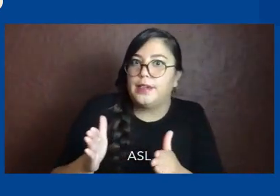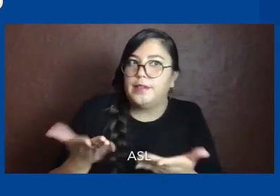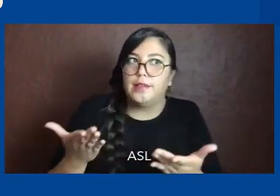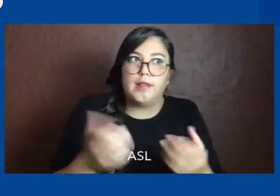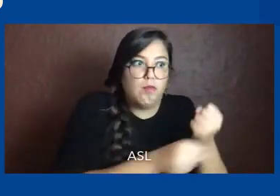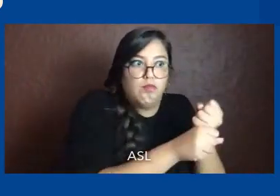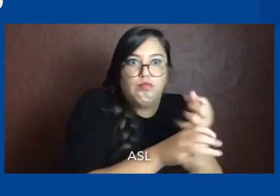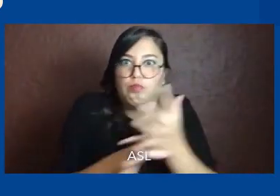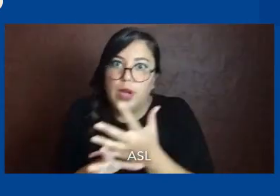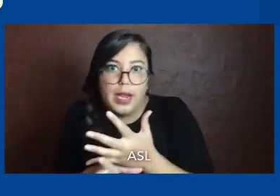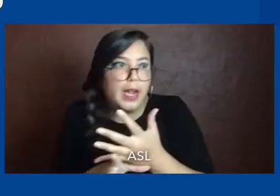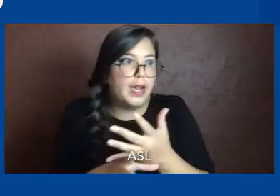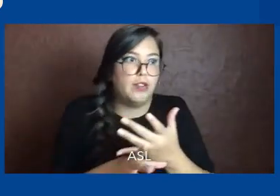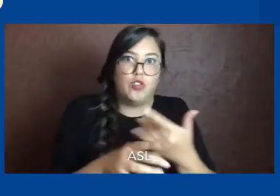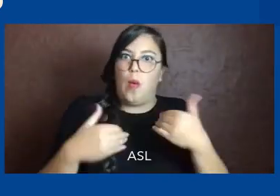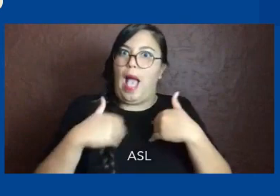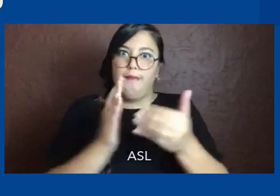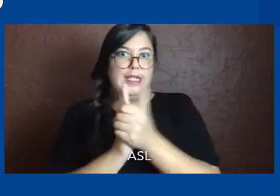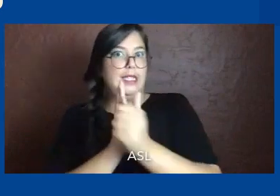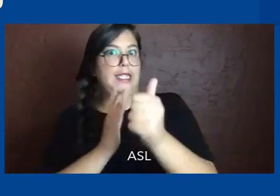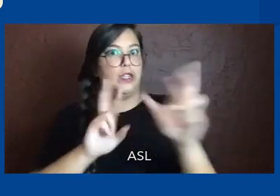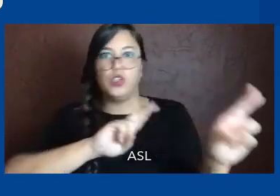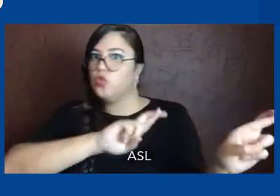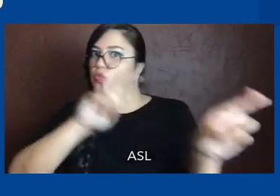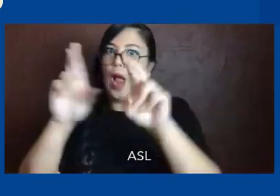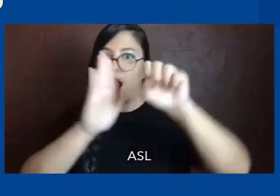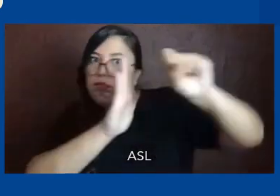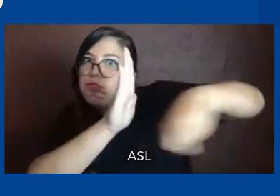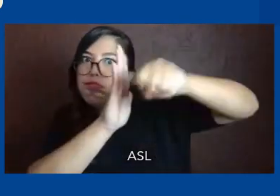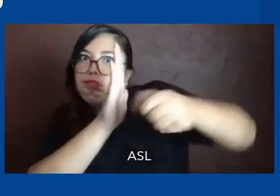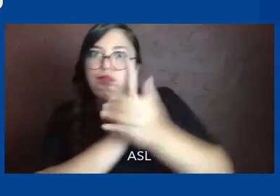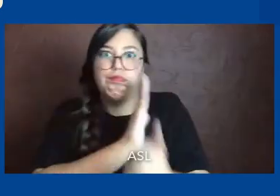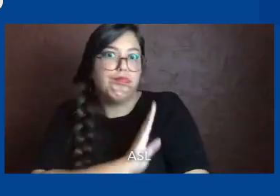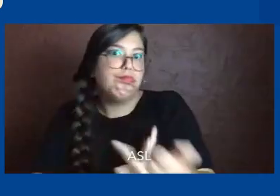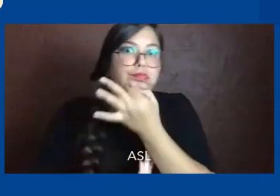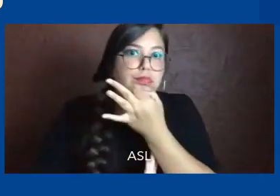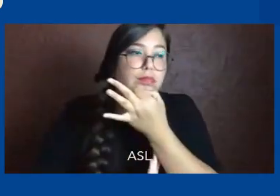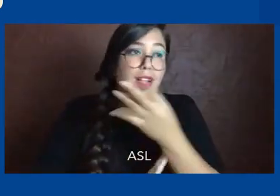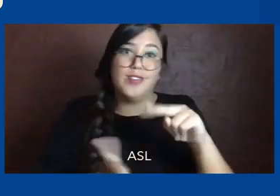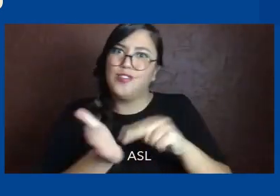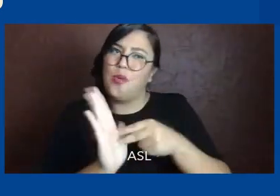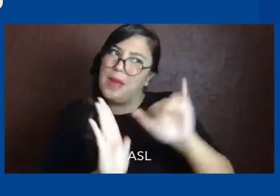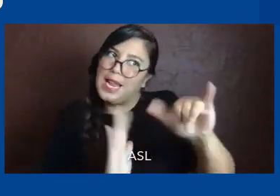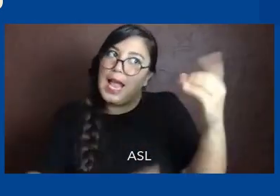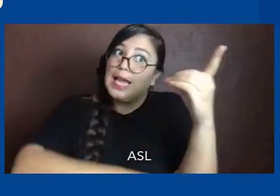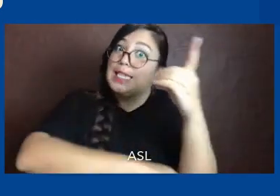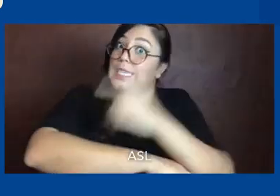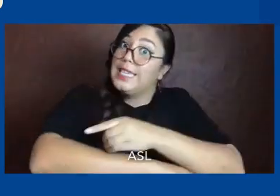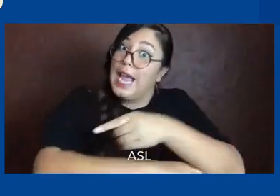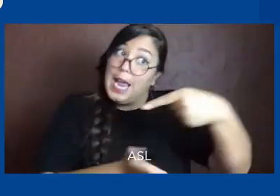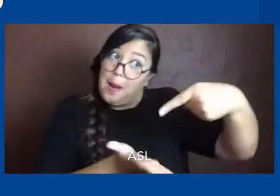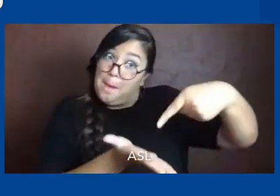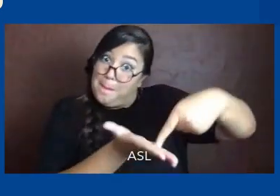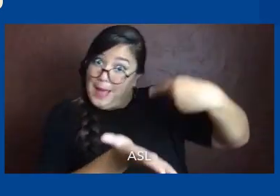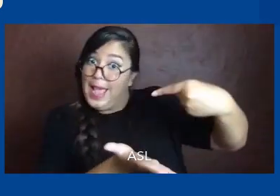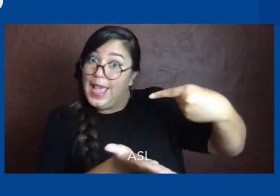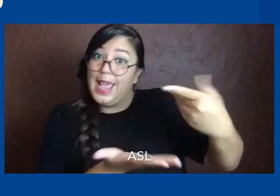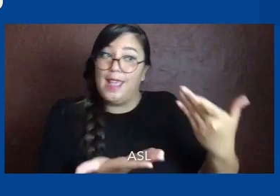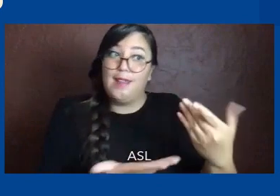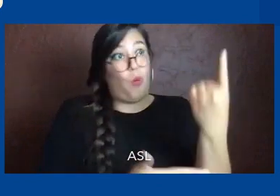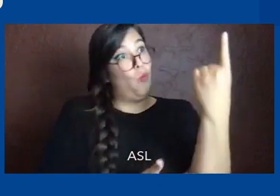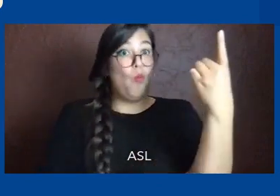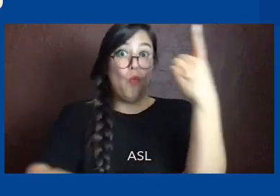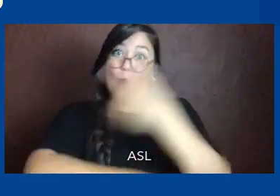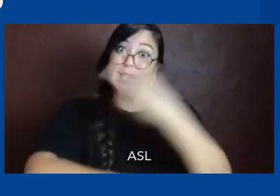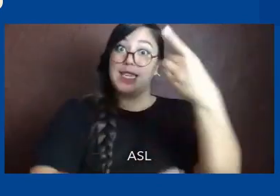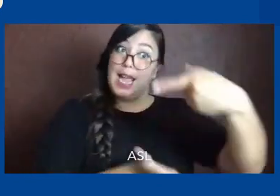preparation just to be able to have the skill set to do that. And so it's not the day rate is a day you're getting paid for